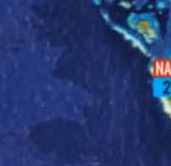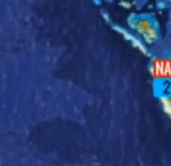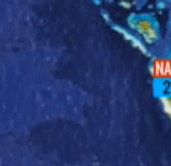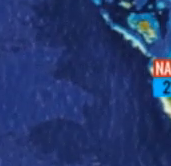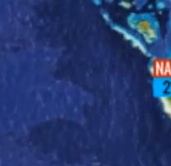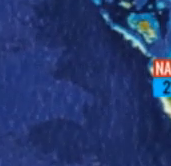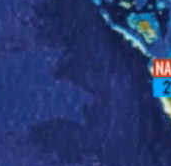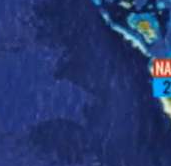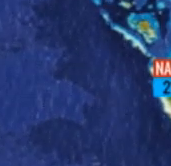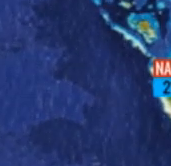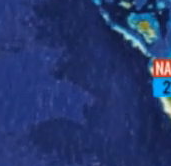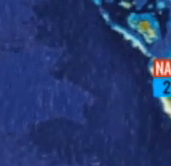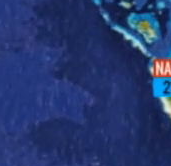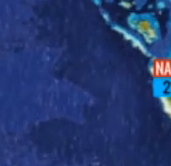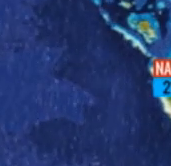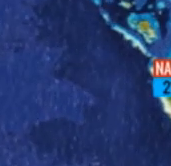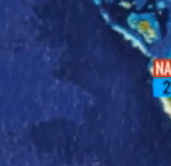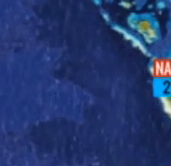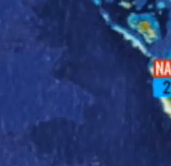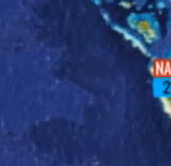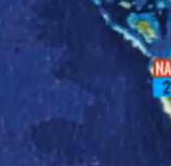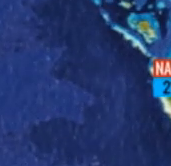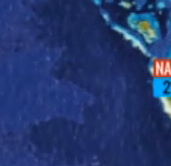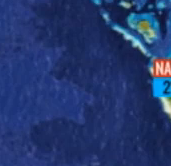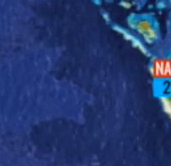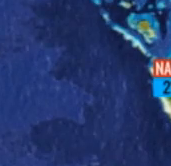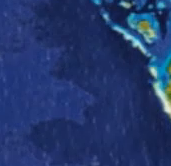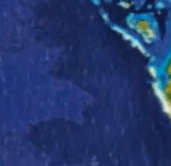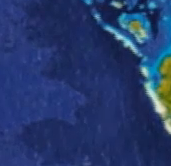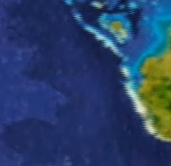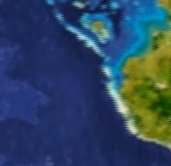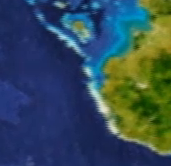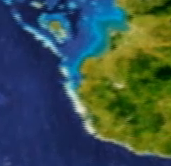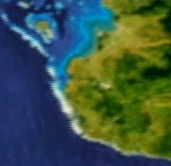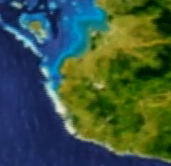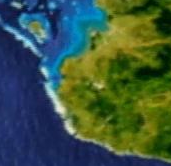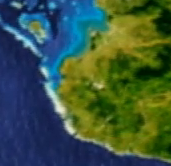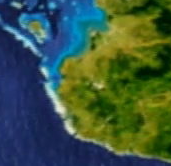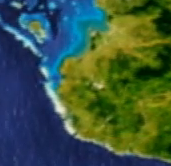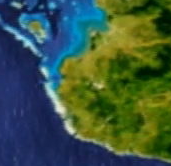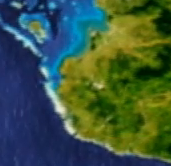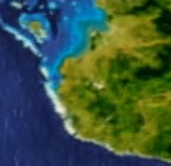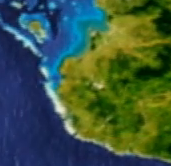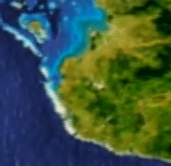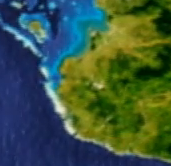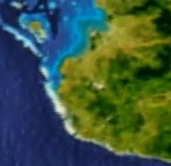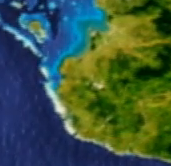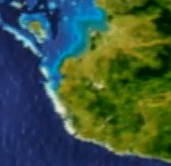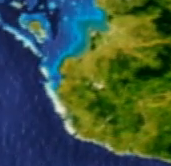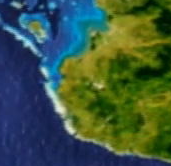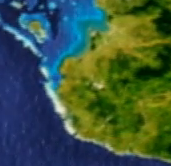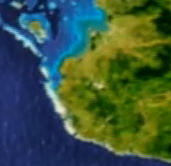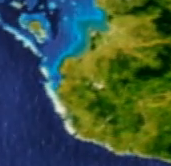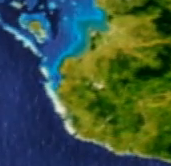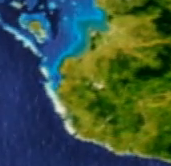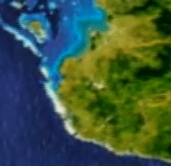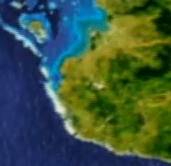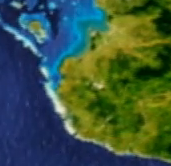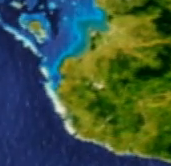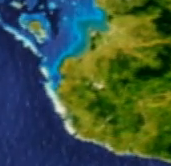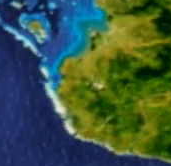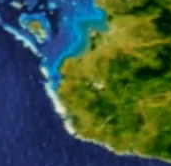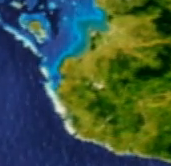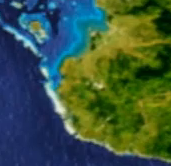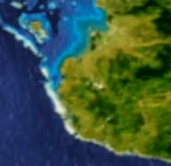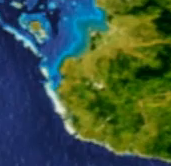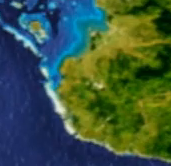heavy with squally thunderstorms from Monday night. Eastwards from Pacific Harbour to Suva, more heavy rain and thunderstorms